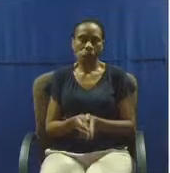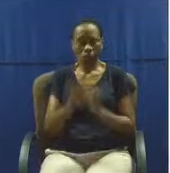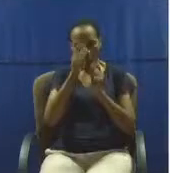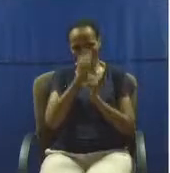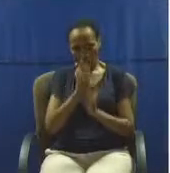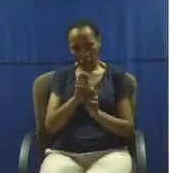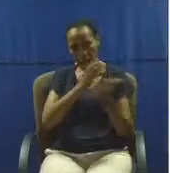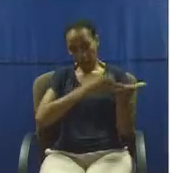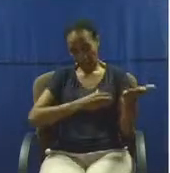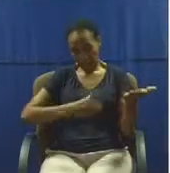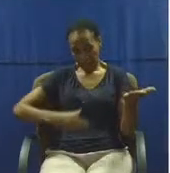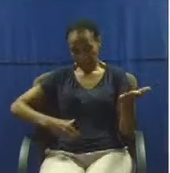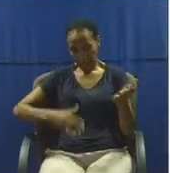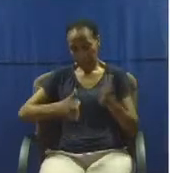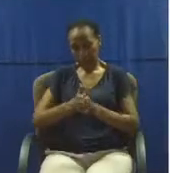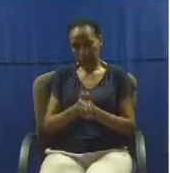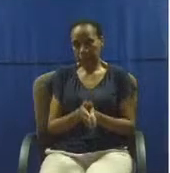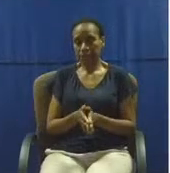Honorable the President.